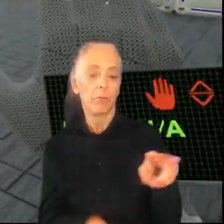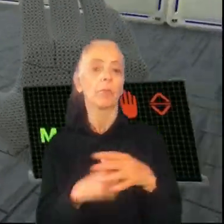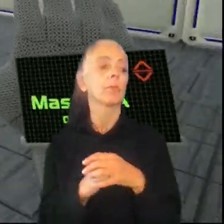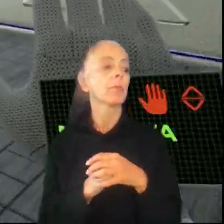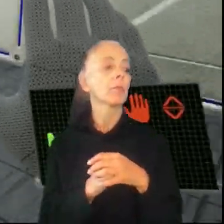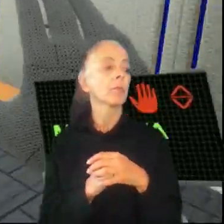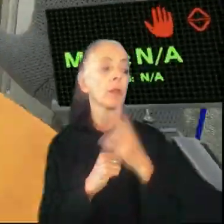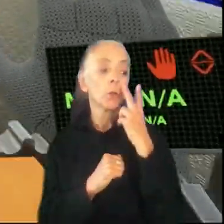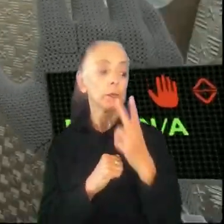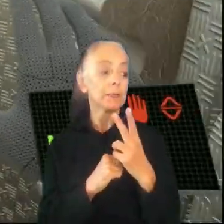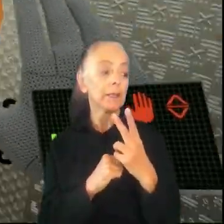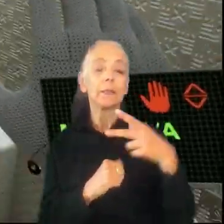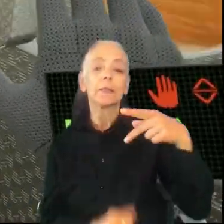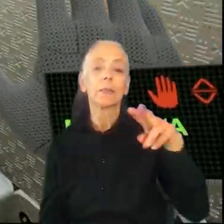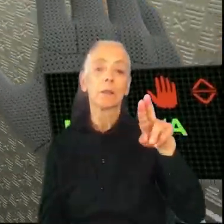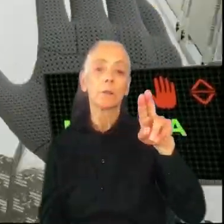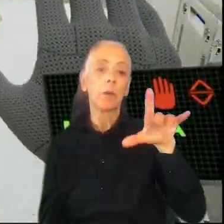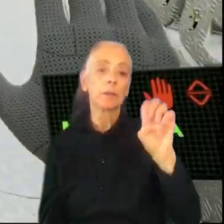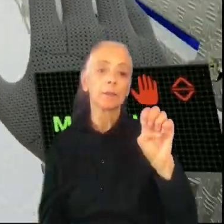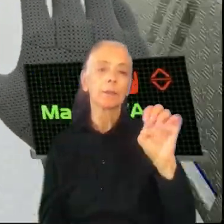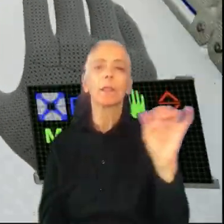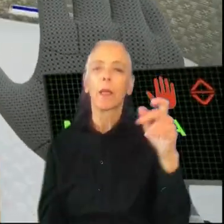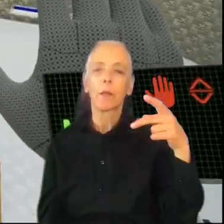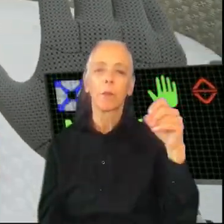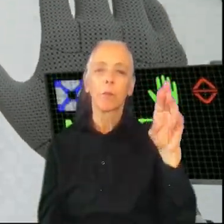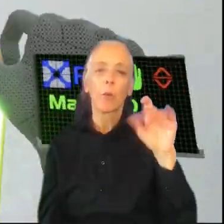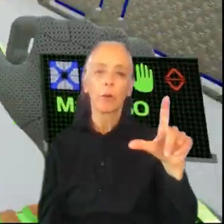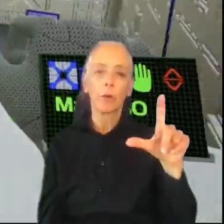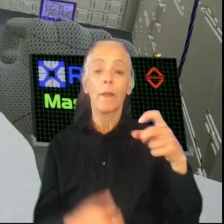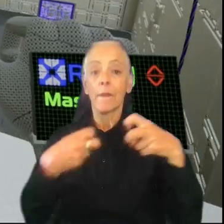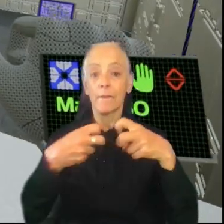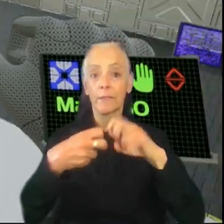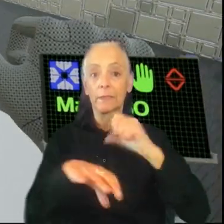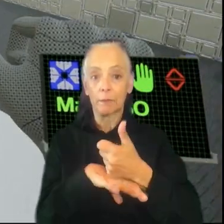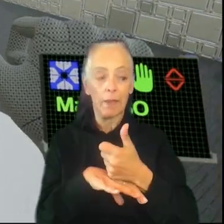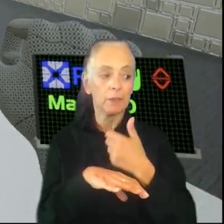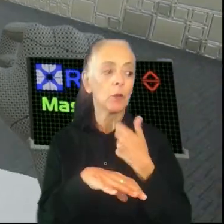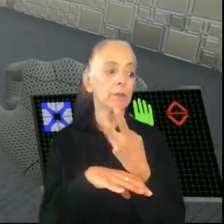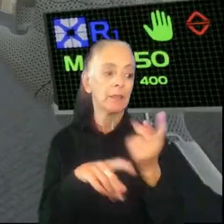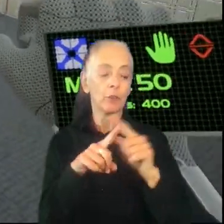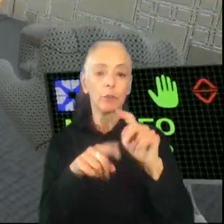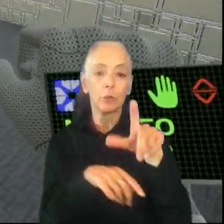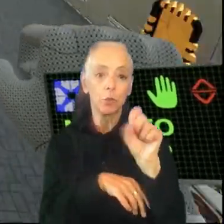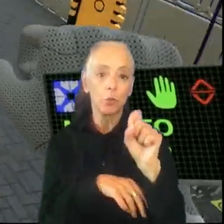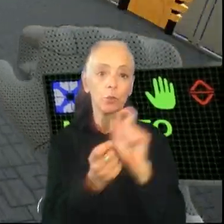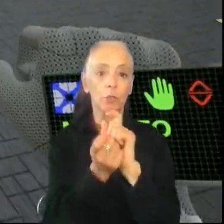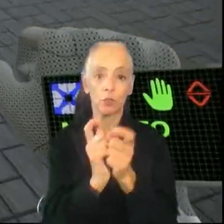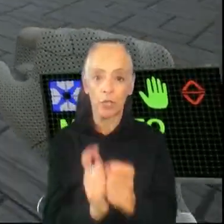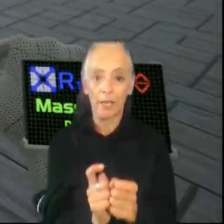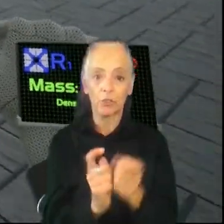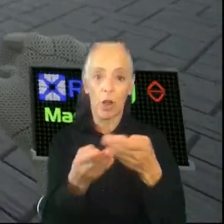see it's a puzzle game very similar to portal and it's a physics-based puzzle game so you're given a number of tools that you can change some